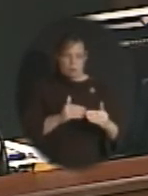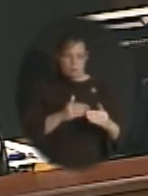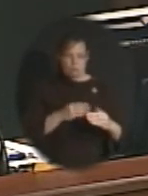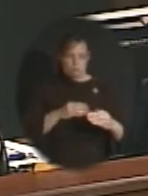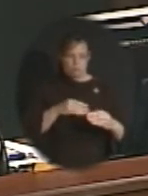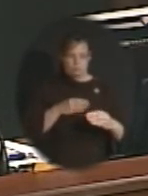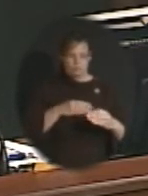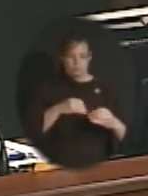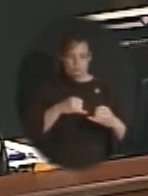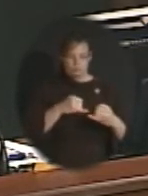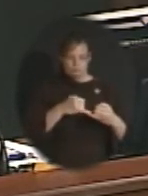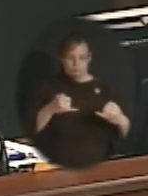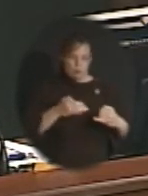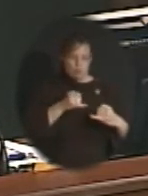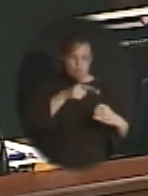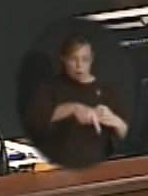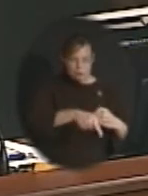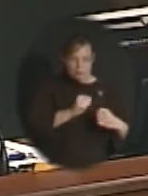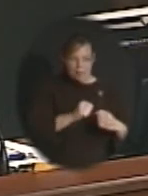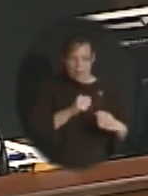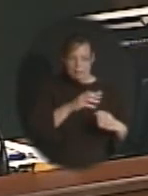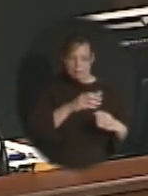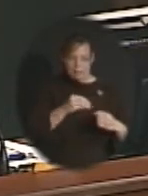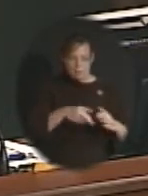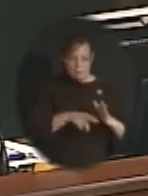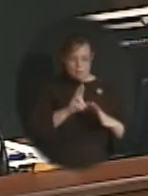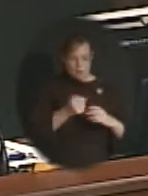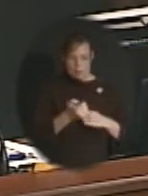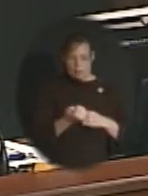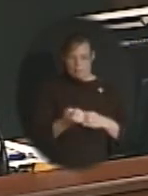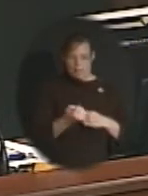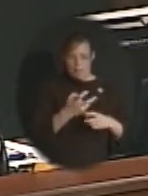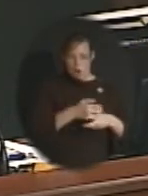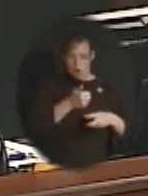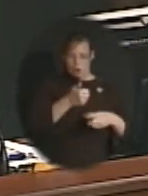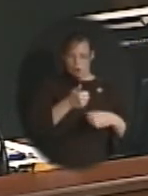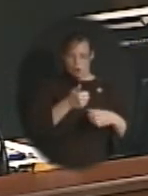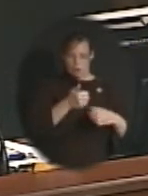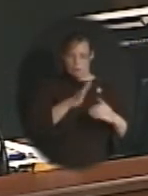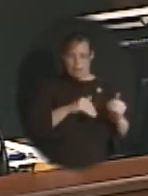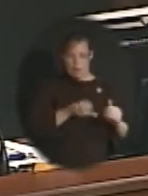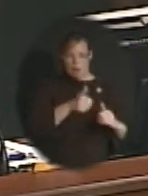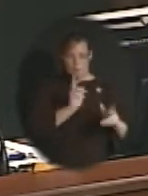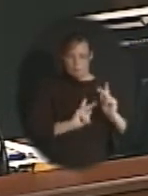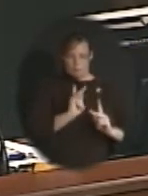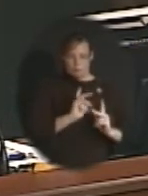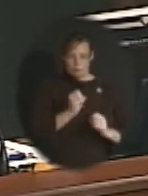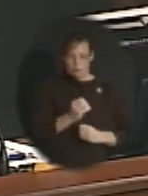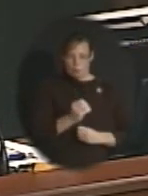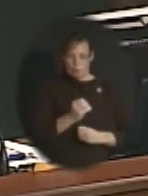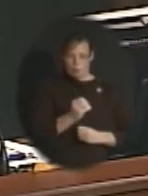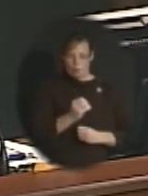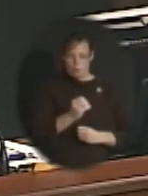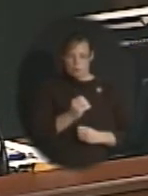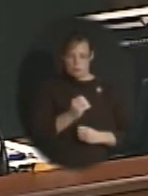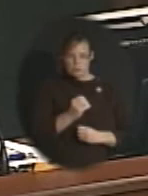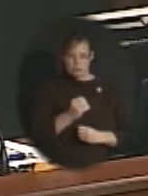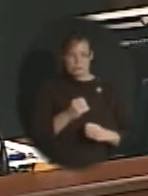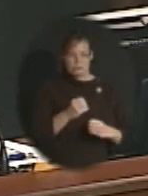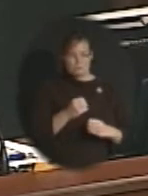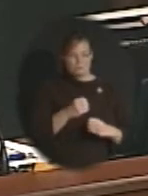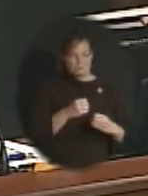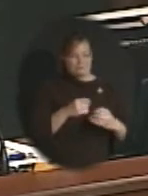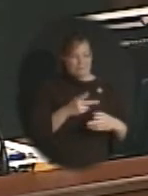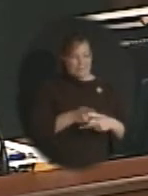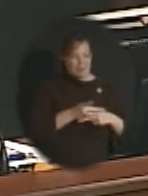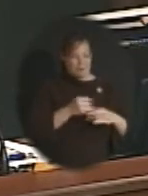bounds. And like I said, we're reviewed a little bit harder and heavier than other people, so just walk that fine line very,